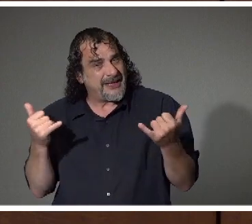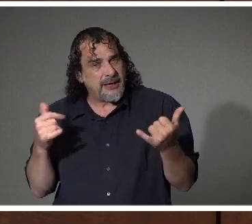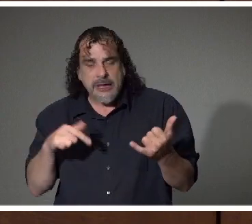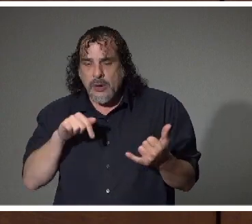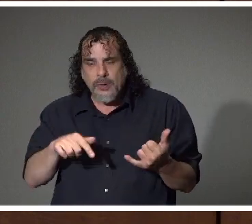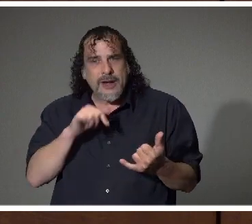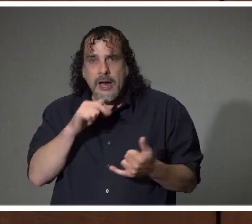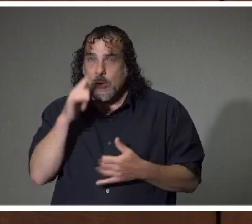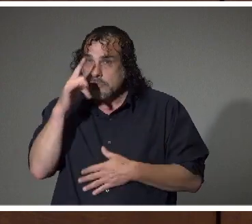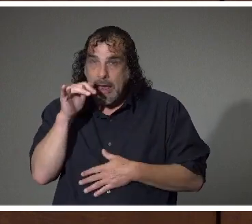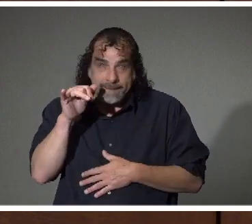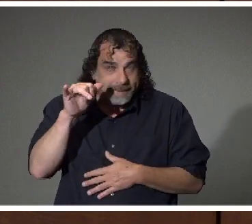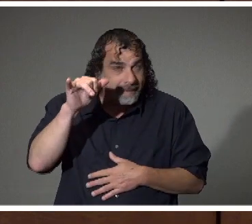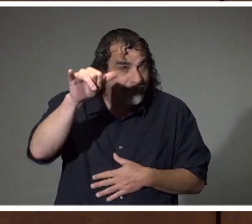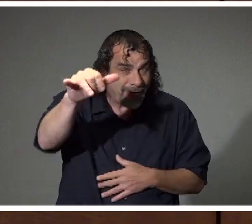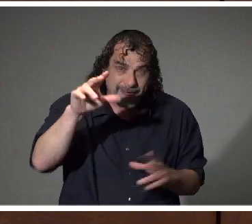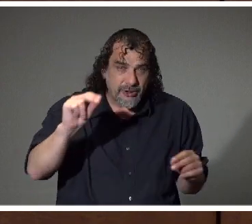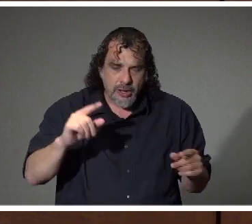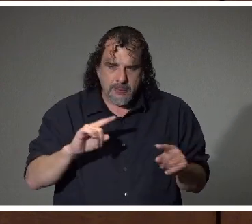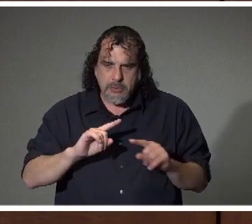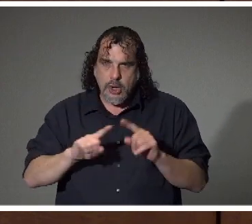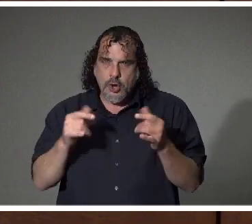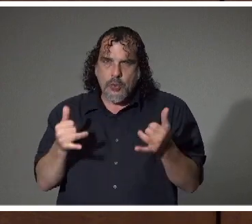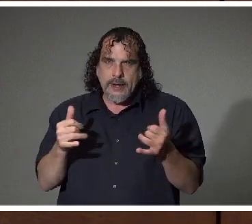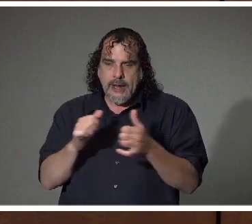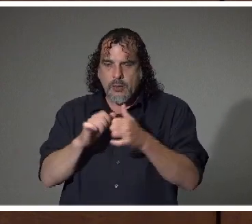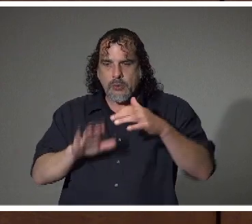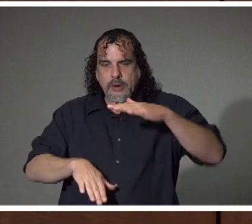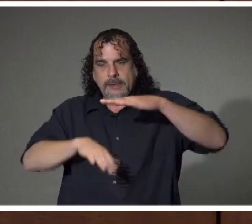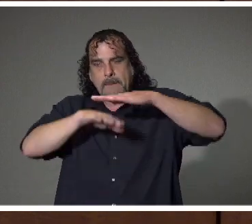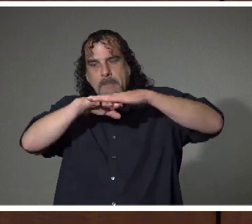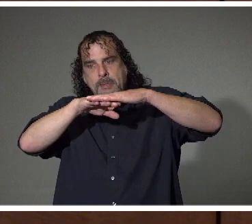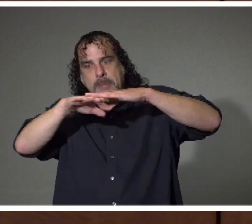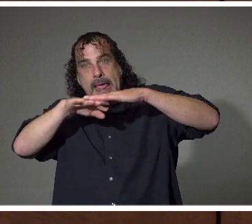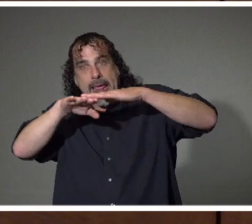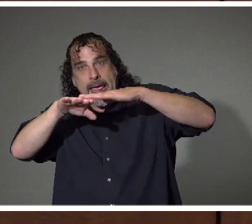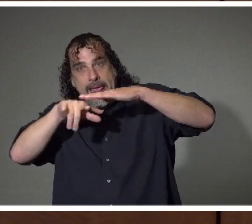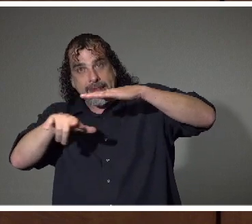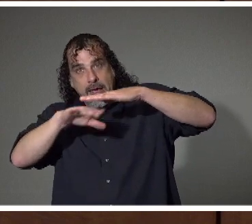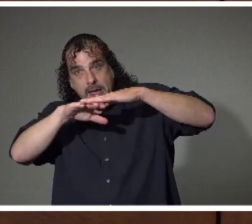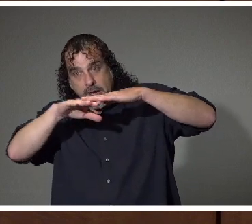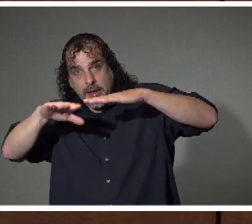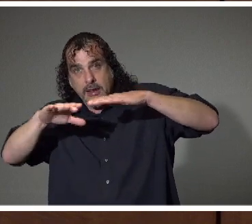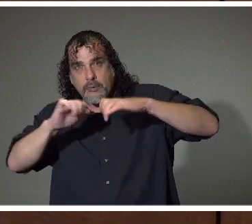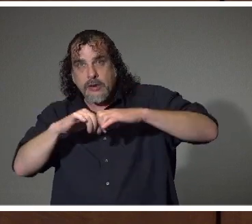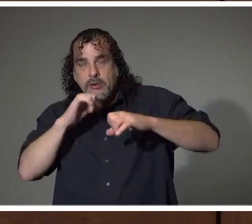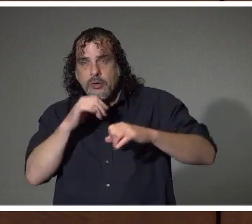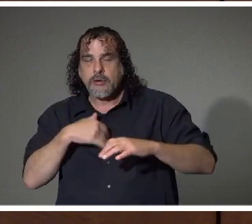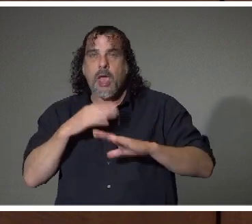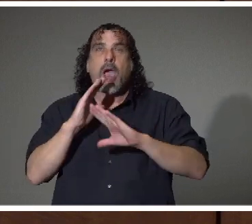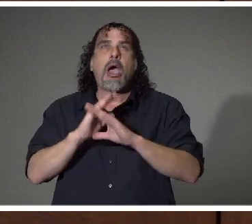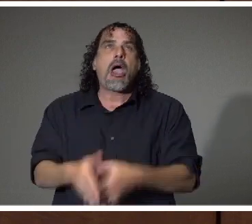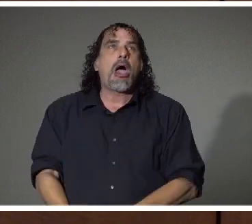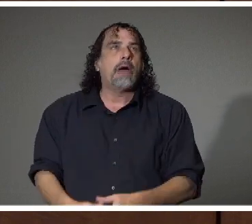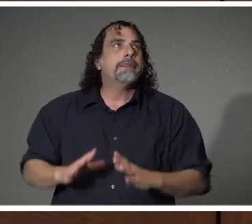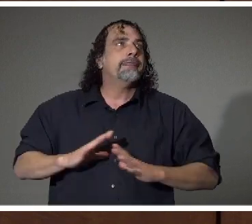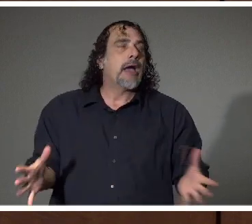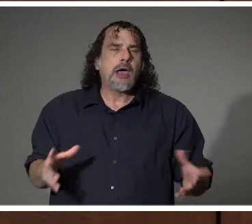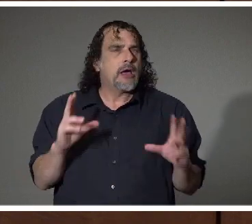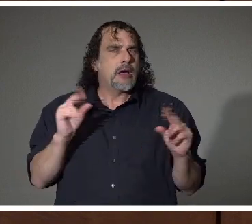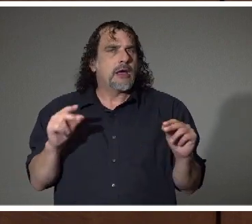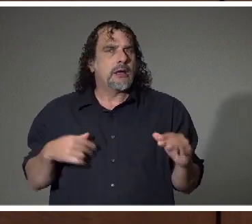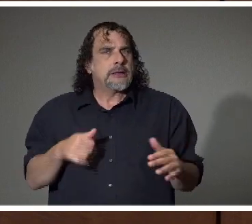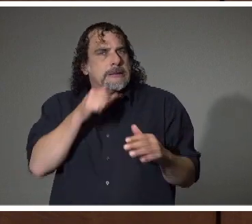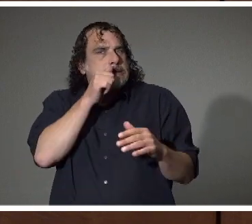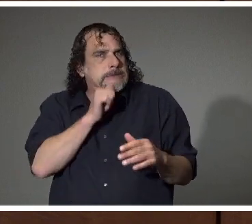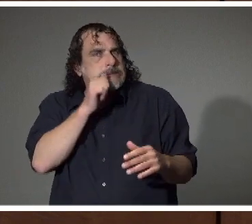this way forever, but right now, while we're still in the plateau of our peak, we need to make sure we don't let our guard down. So please exercise